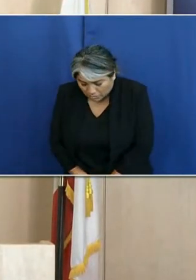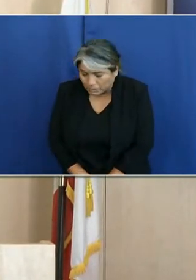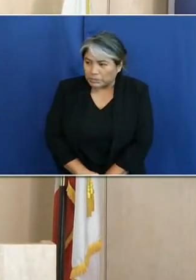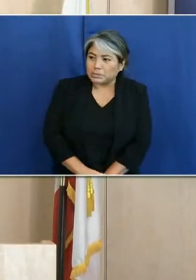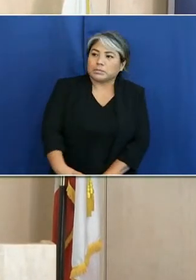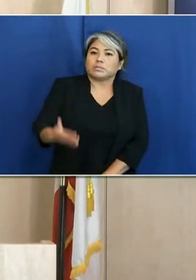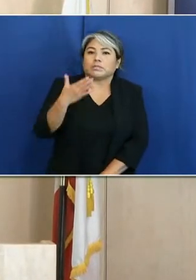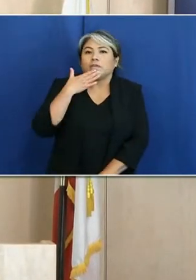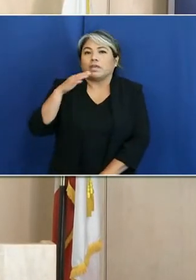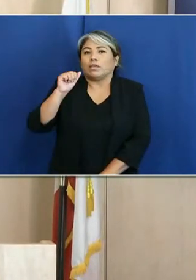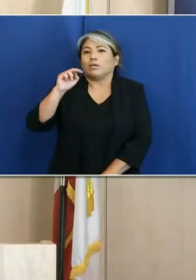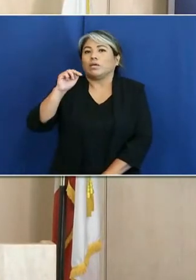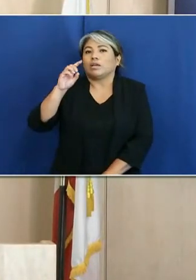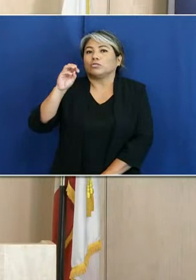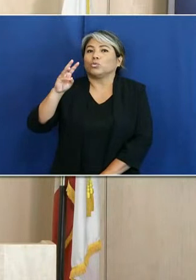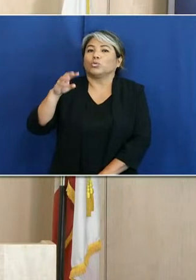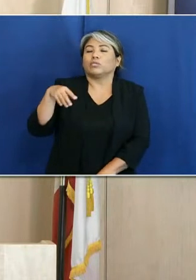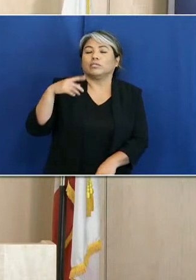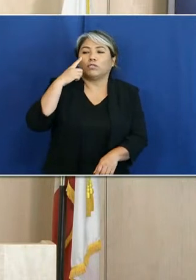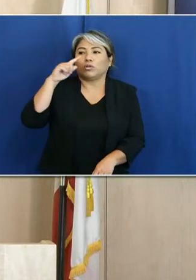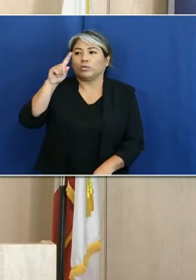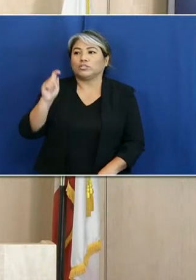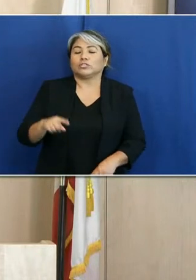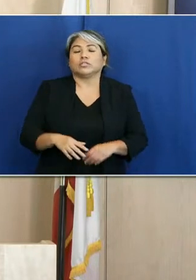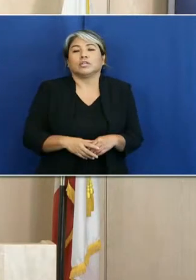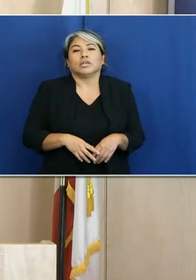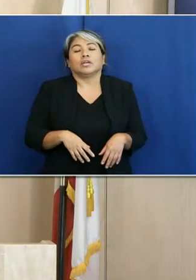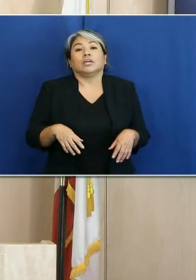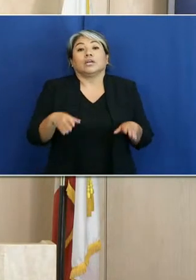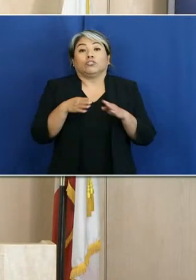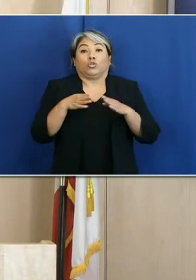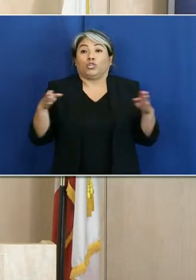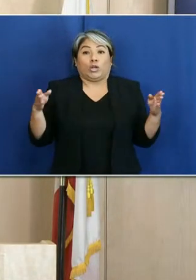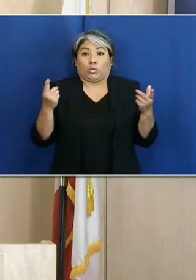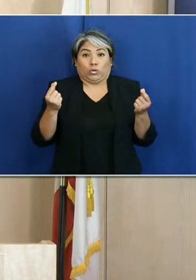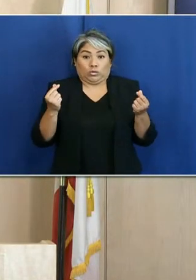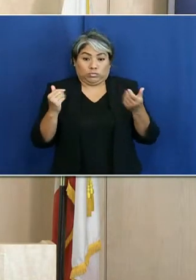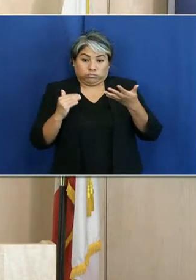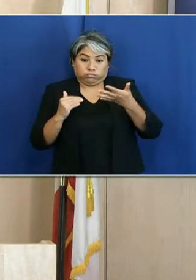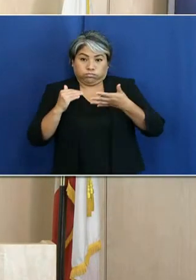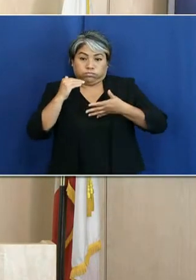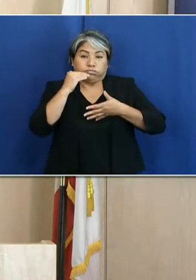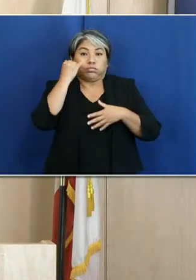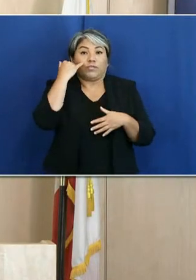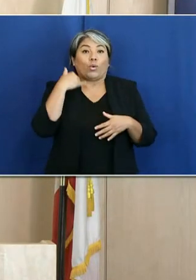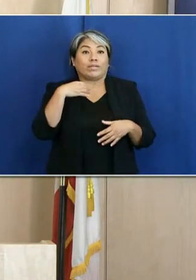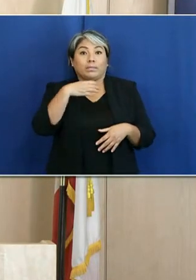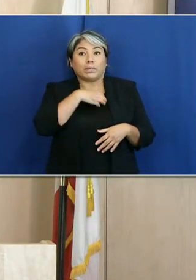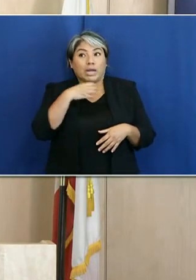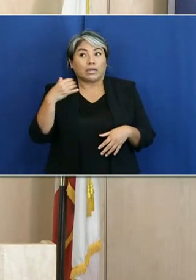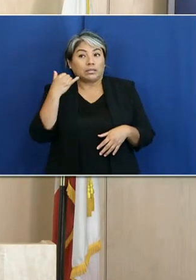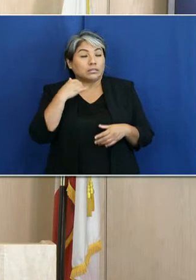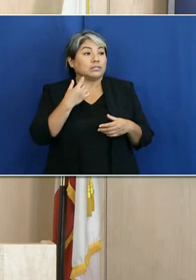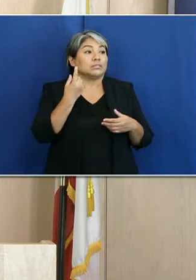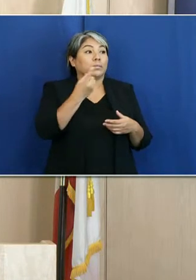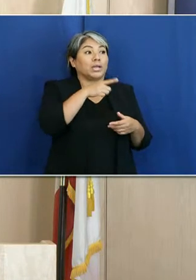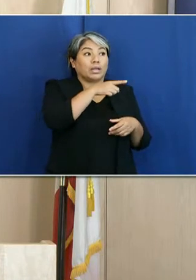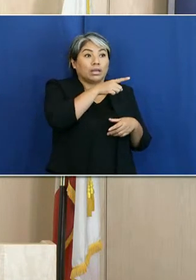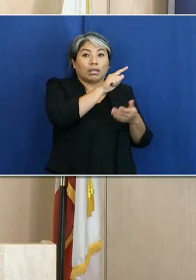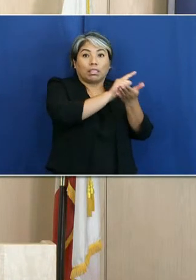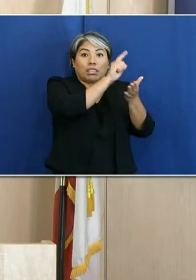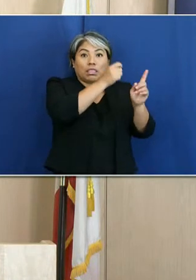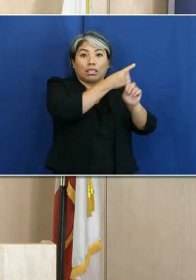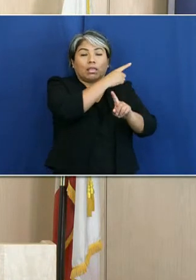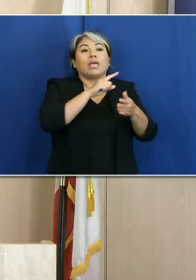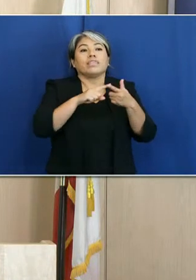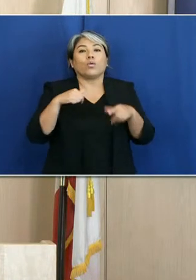Thank you, Andrew, for the question. The general steps are when we have a complaint of an egregious violator, we can send some of our public